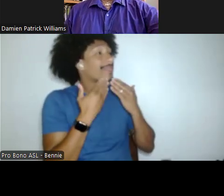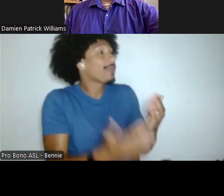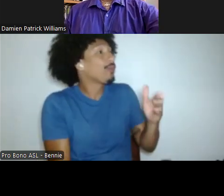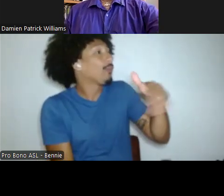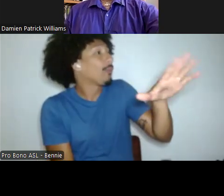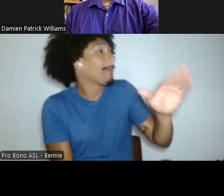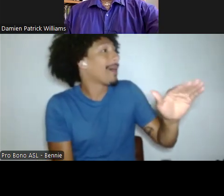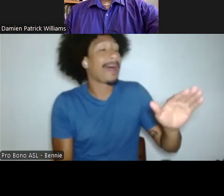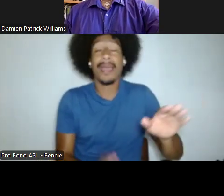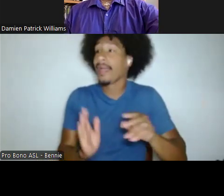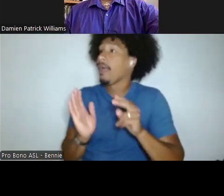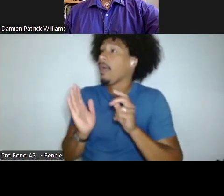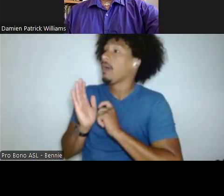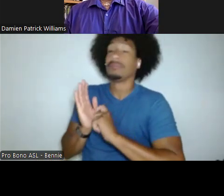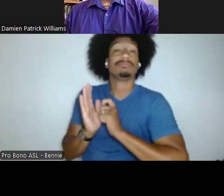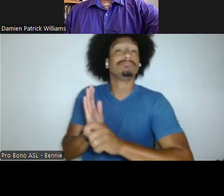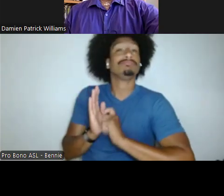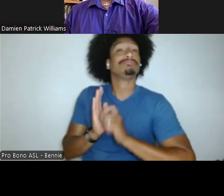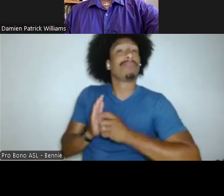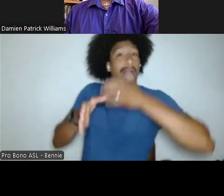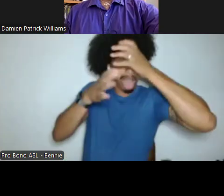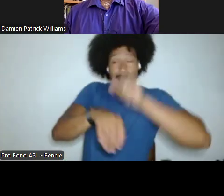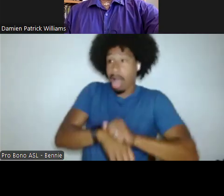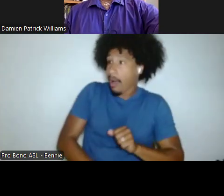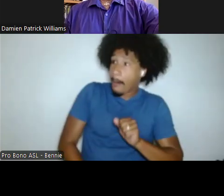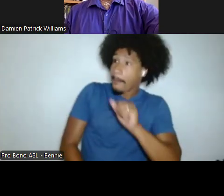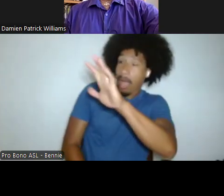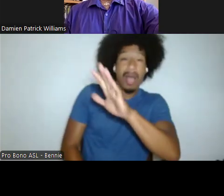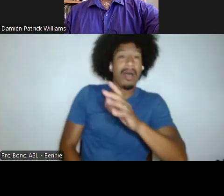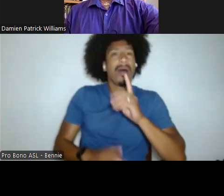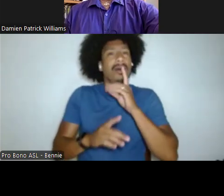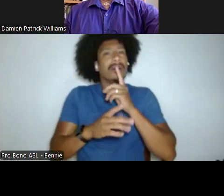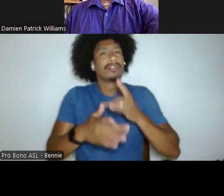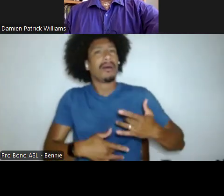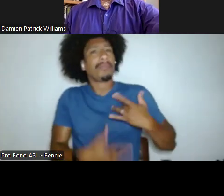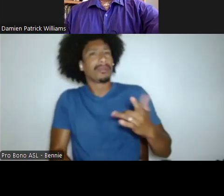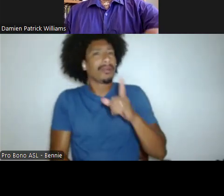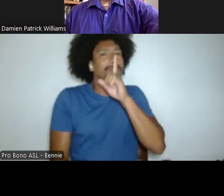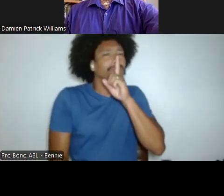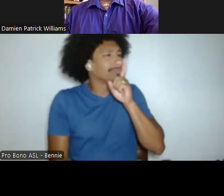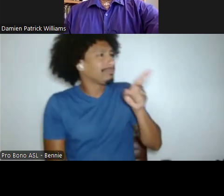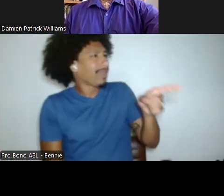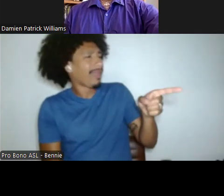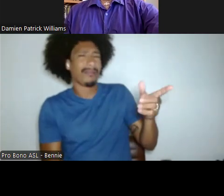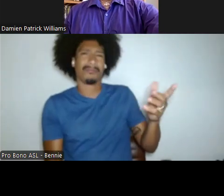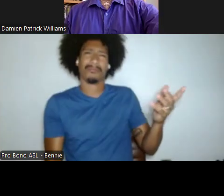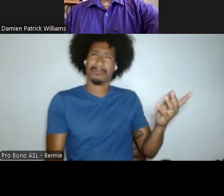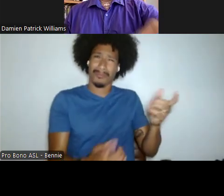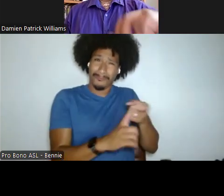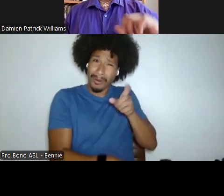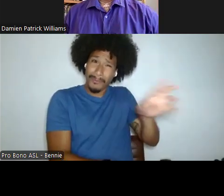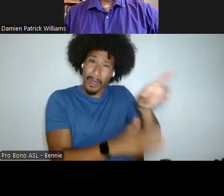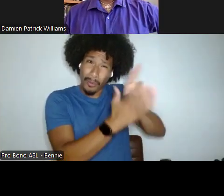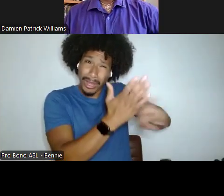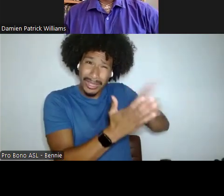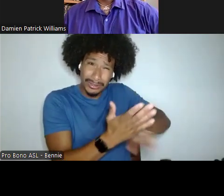that people's names are used or the alias that they would like to be called. We're not naming our subjects our